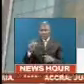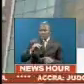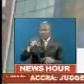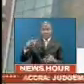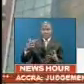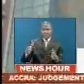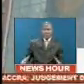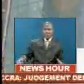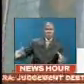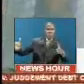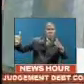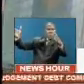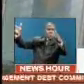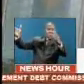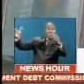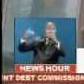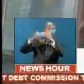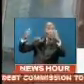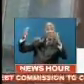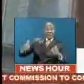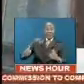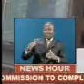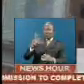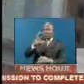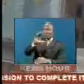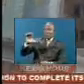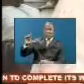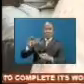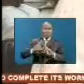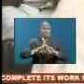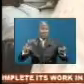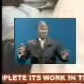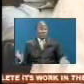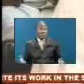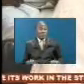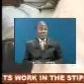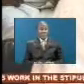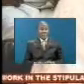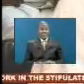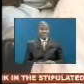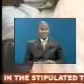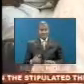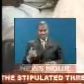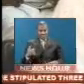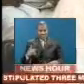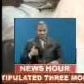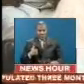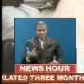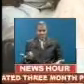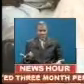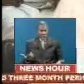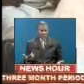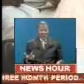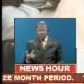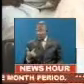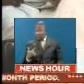600 block, hopefully ready for your occupation very soon, to what extent could I, if you bless me as